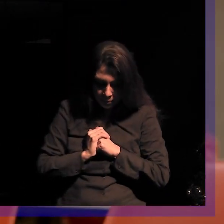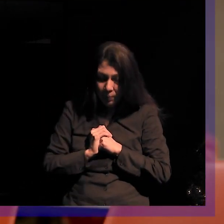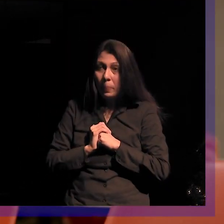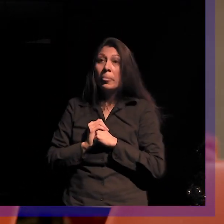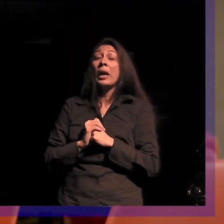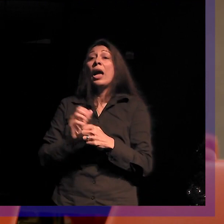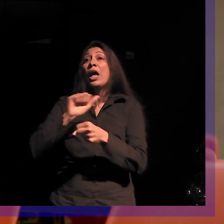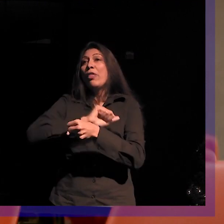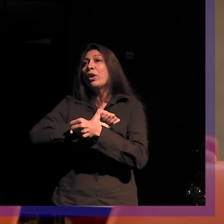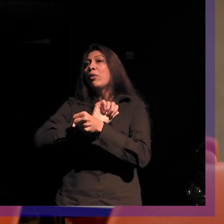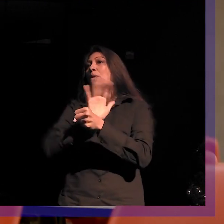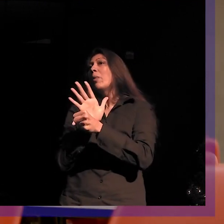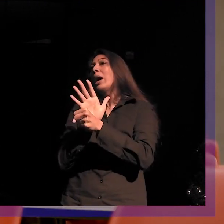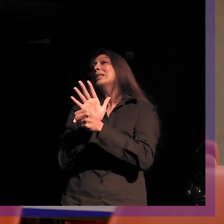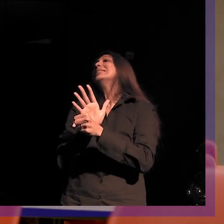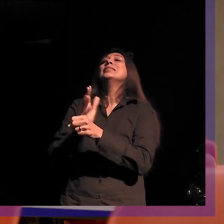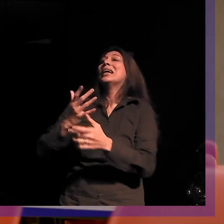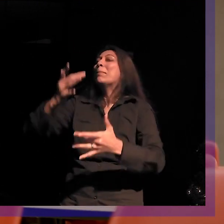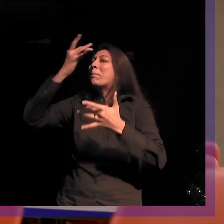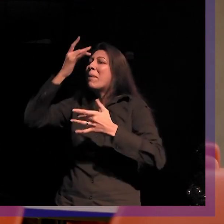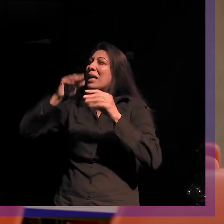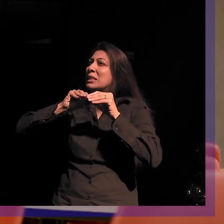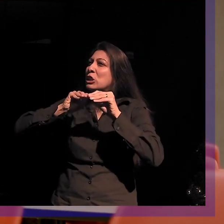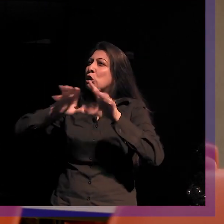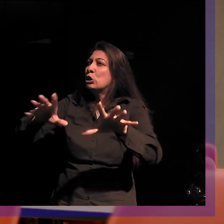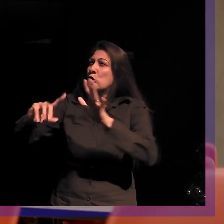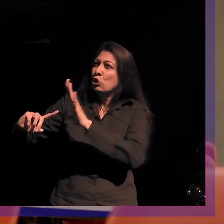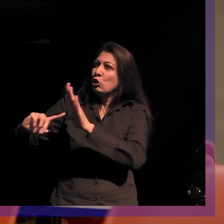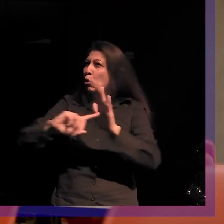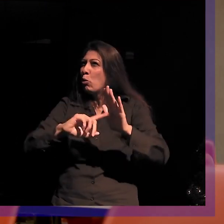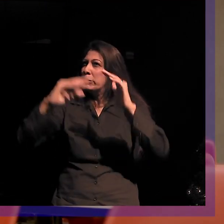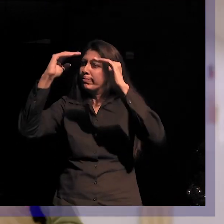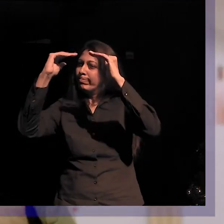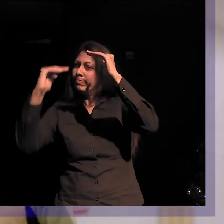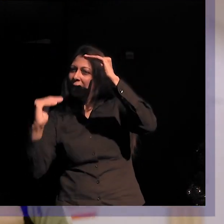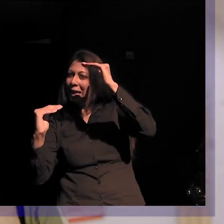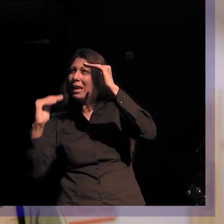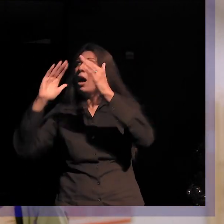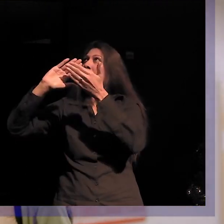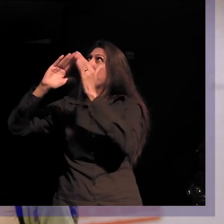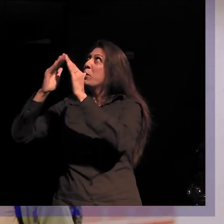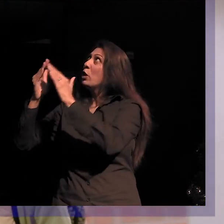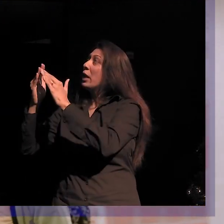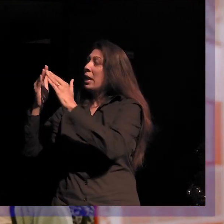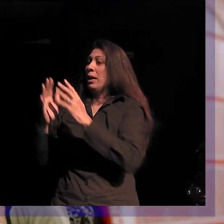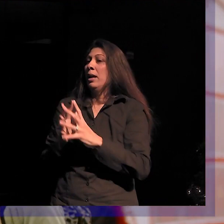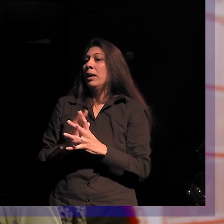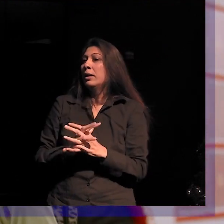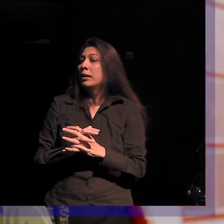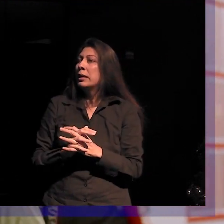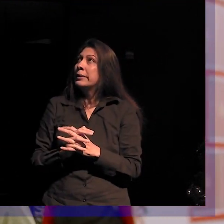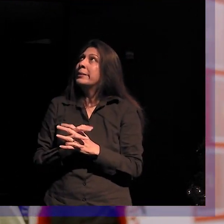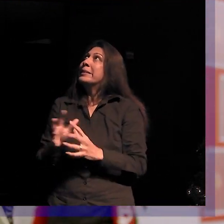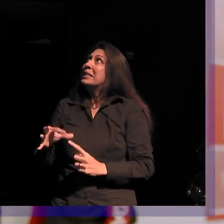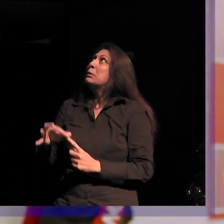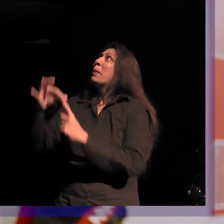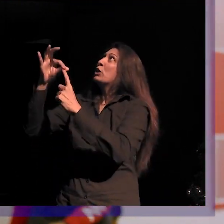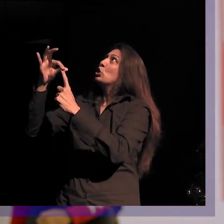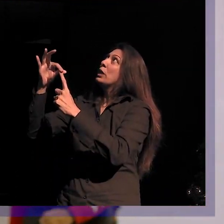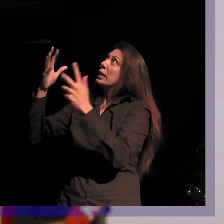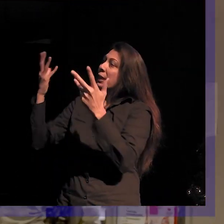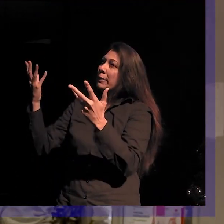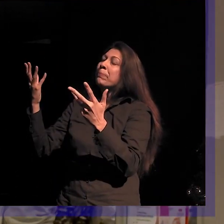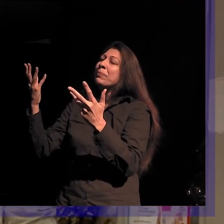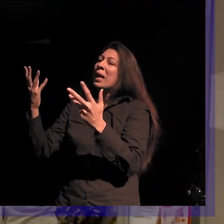The coronavirus pandemic is exposing inequalities in our community that are taking a toll on some of our neighbors, especially those who